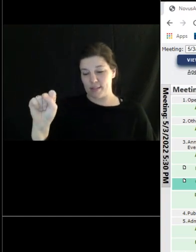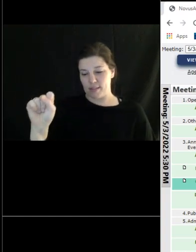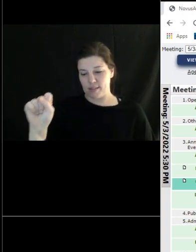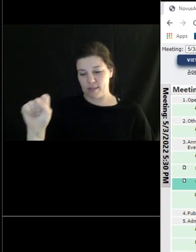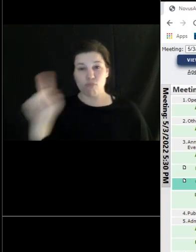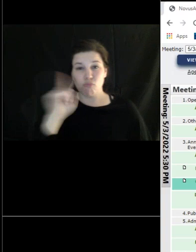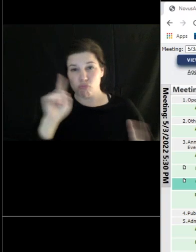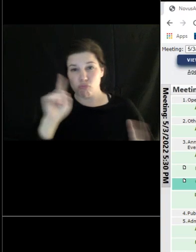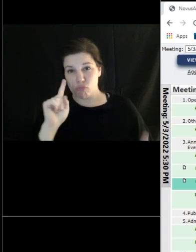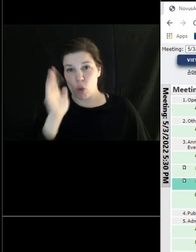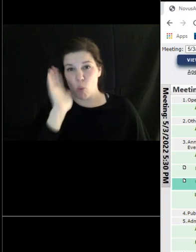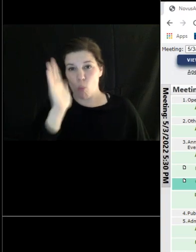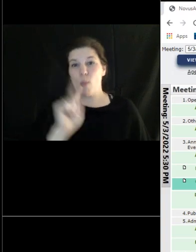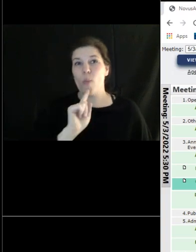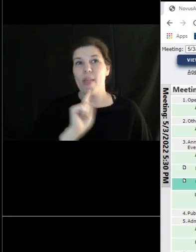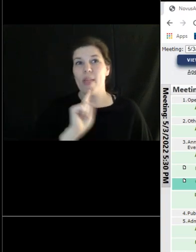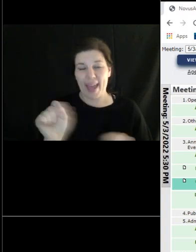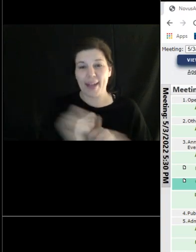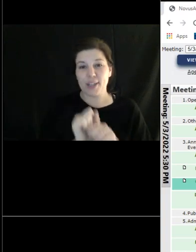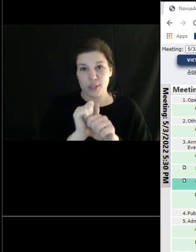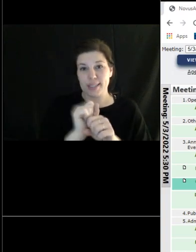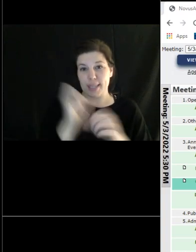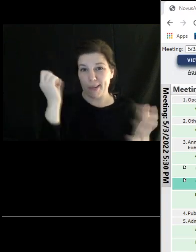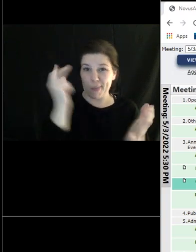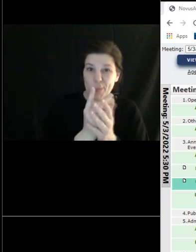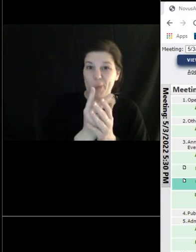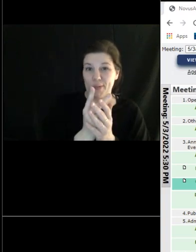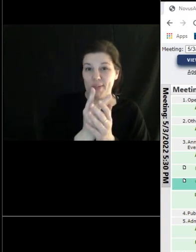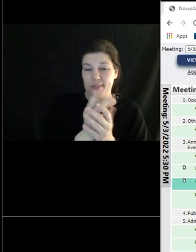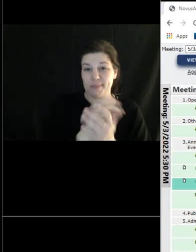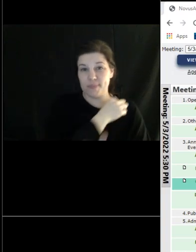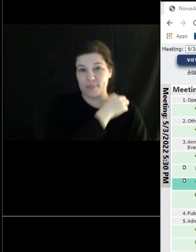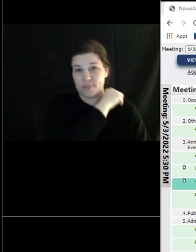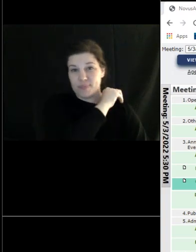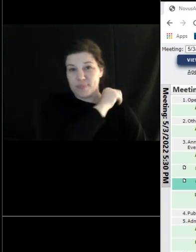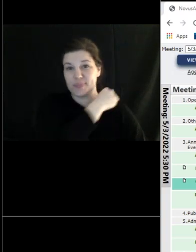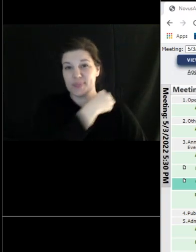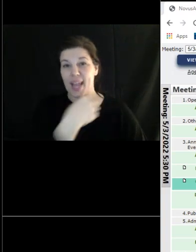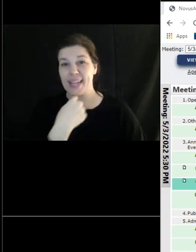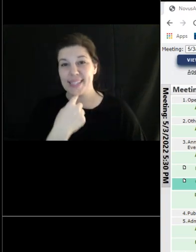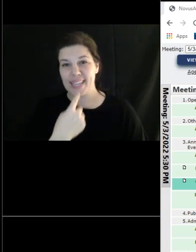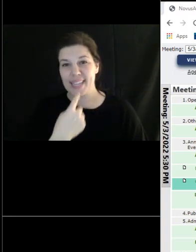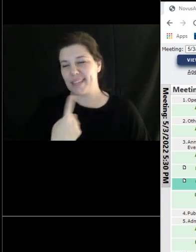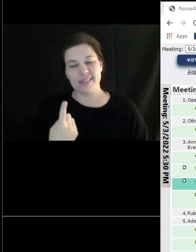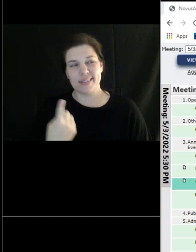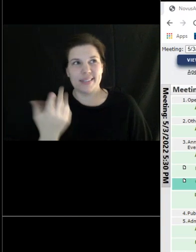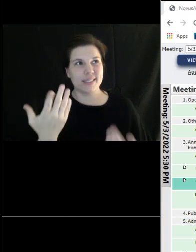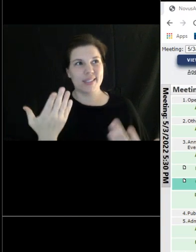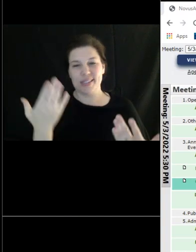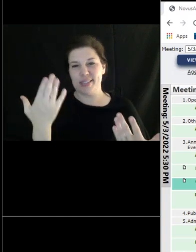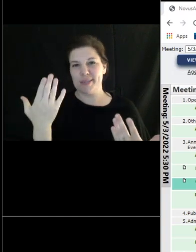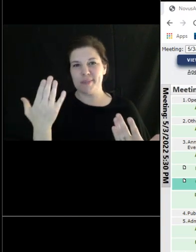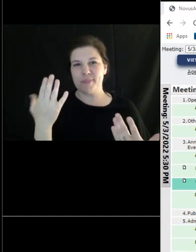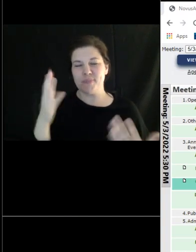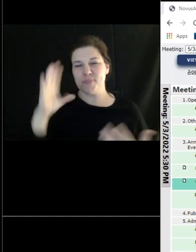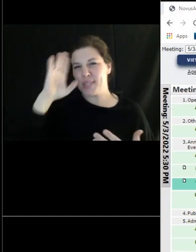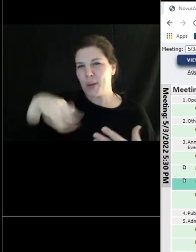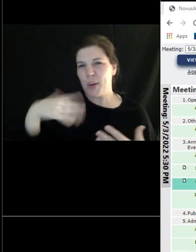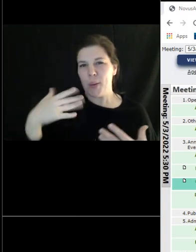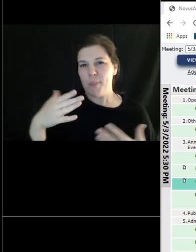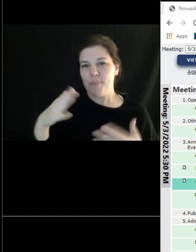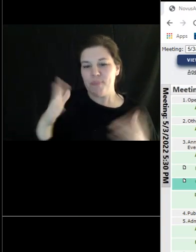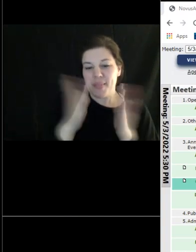wise, make it. I always say it's the unknown, the life expectancy of that little schoolhouse rock bill is that